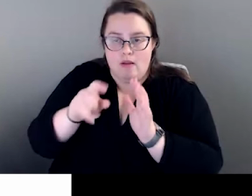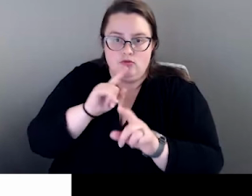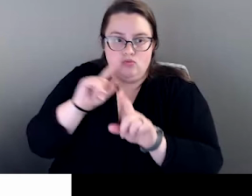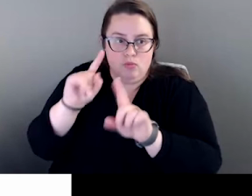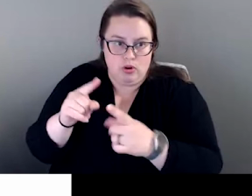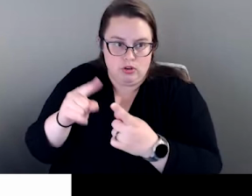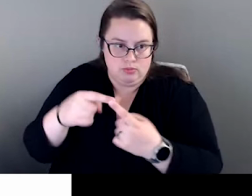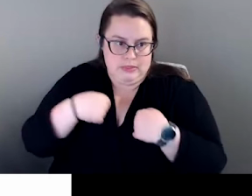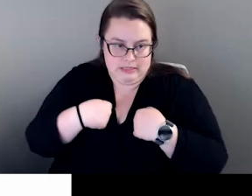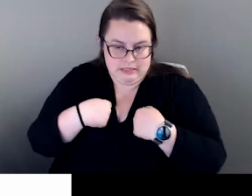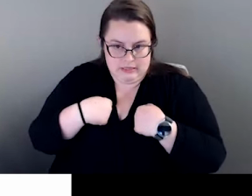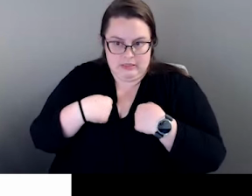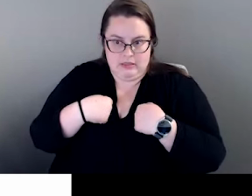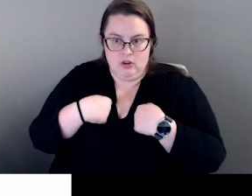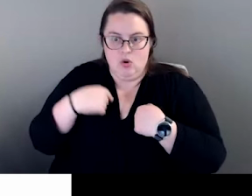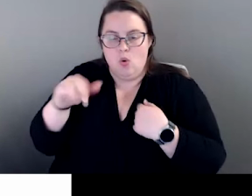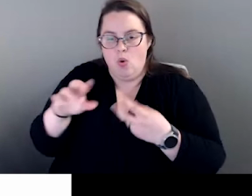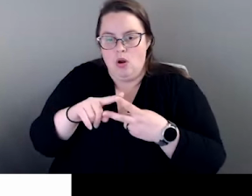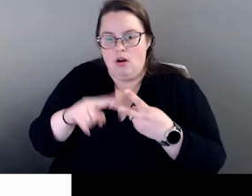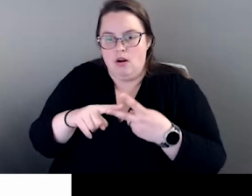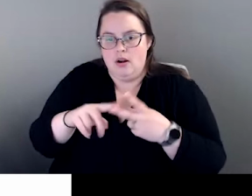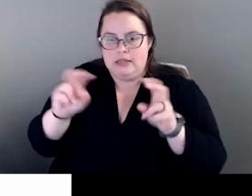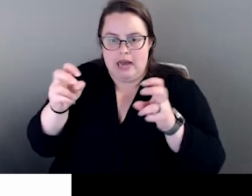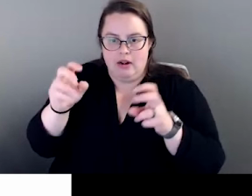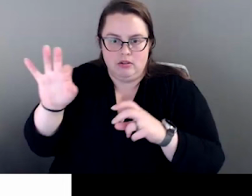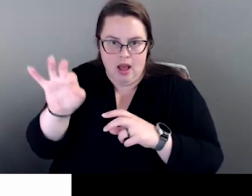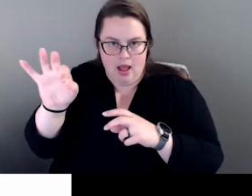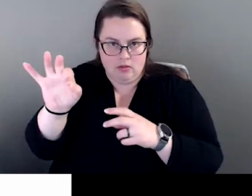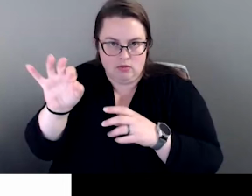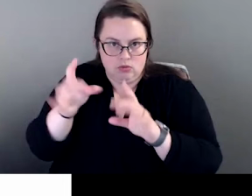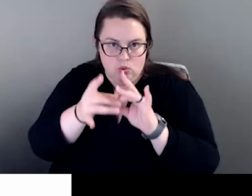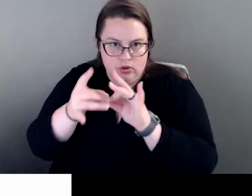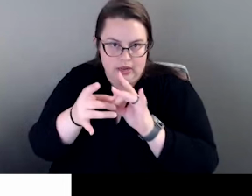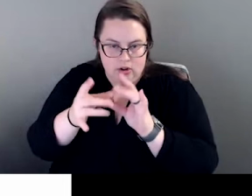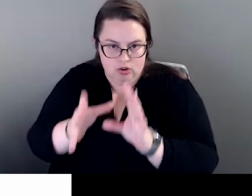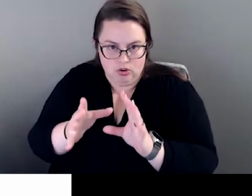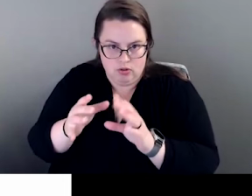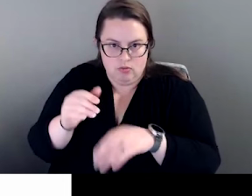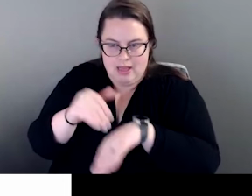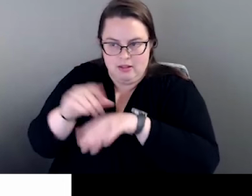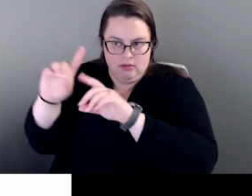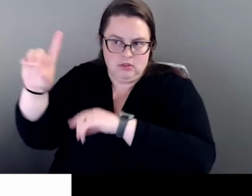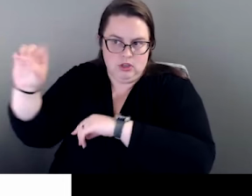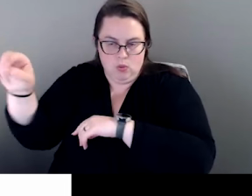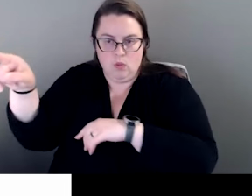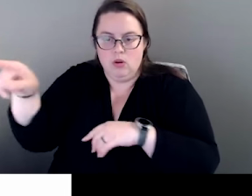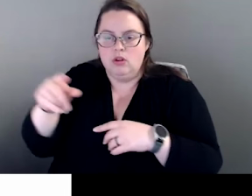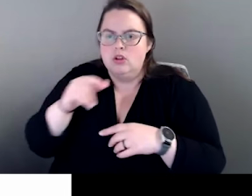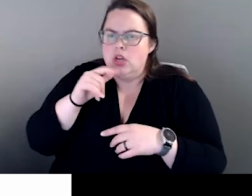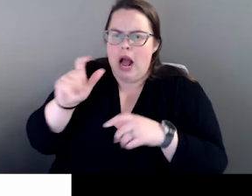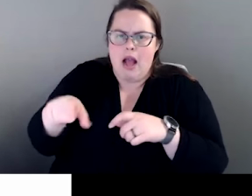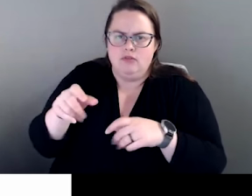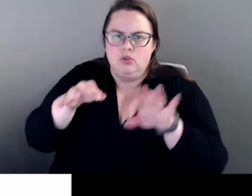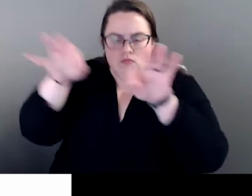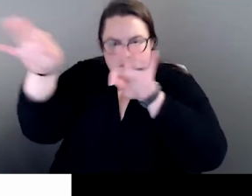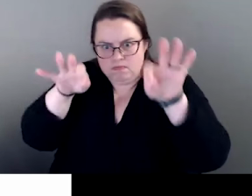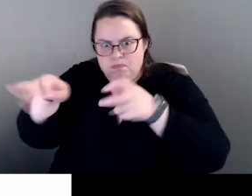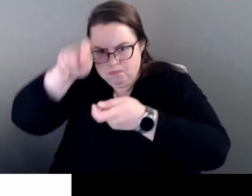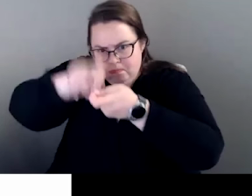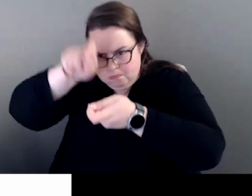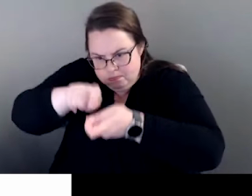me or the Title IX coordinator at district. You don't have to necessarily give us all the details, but you